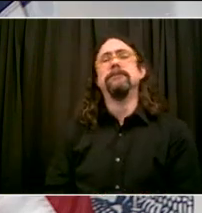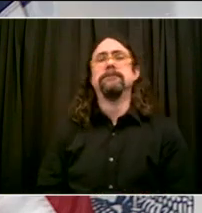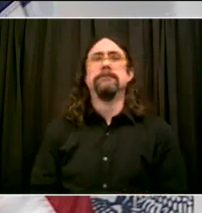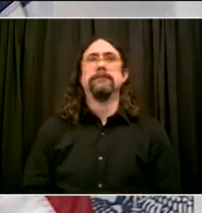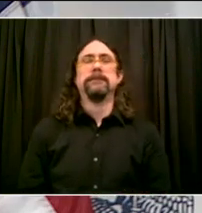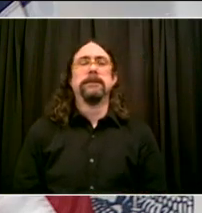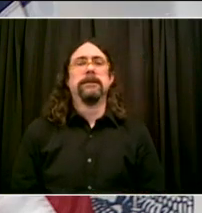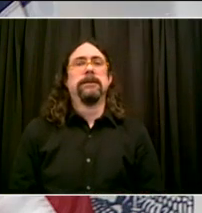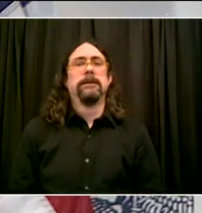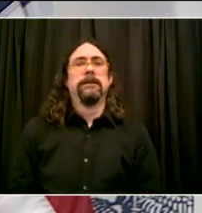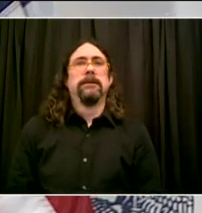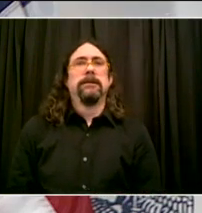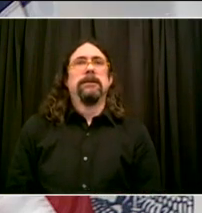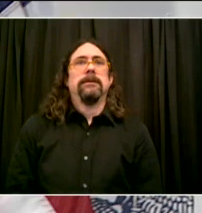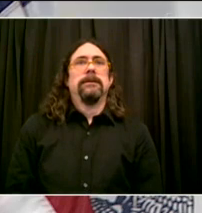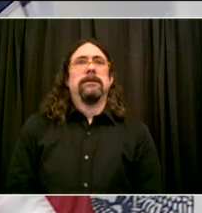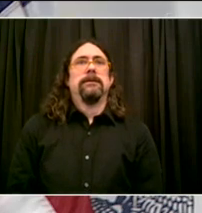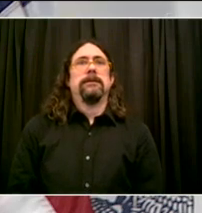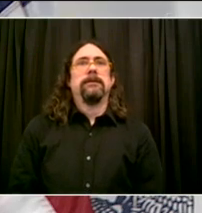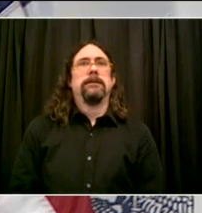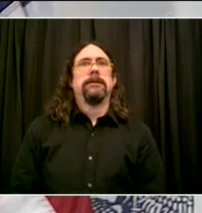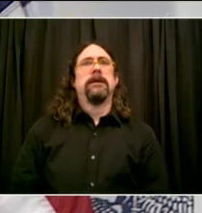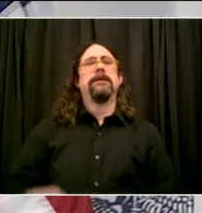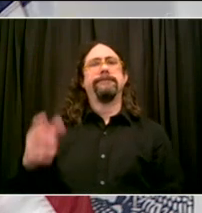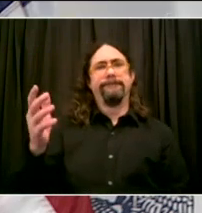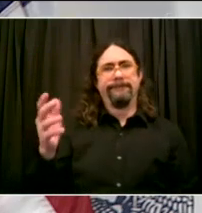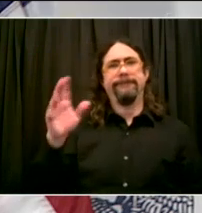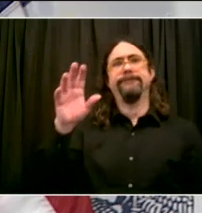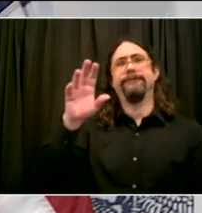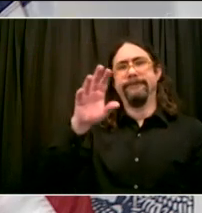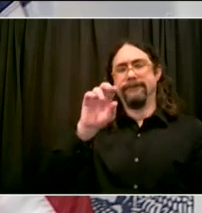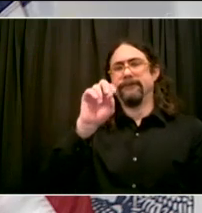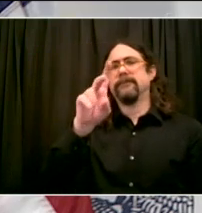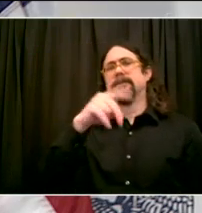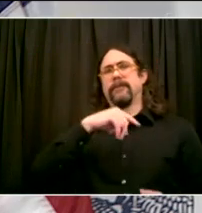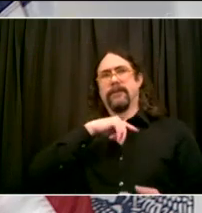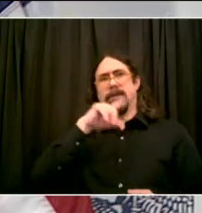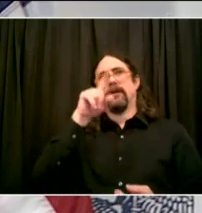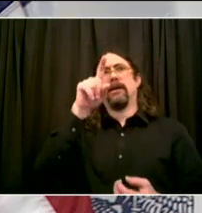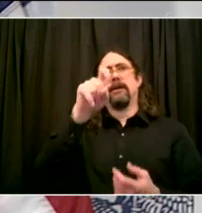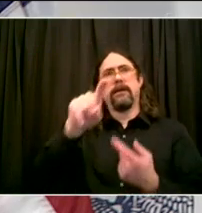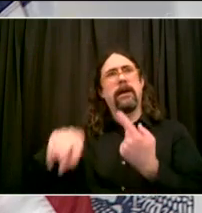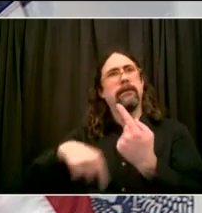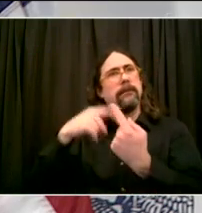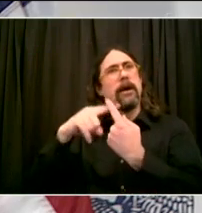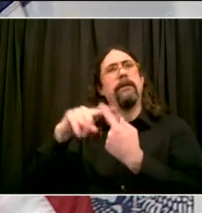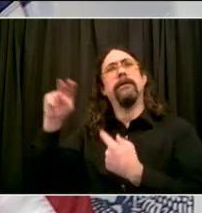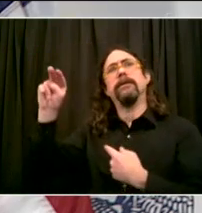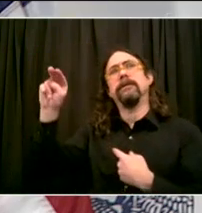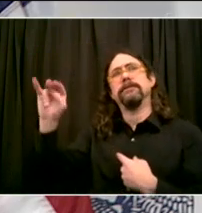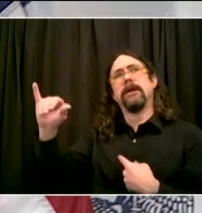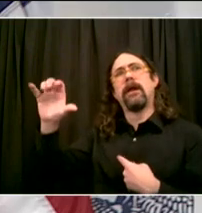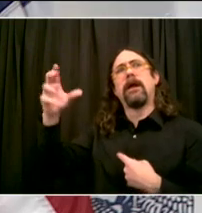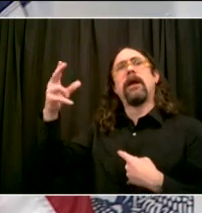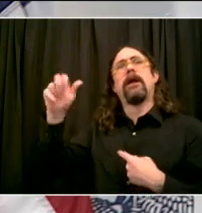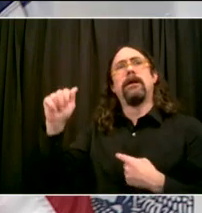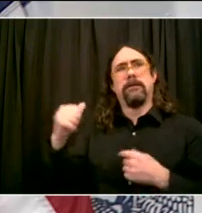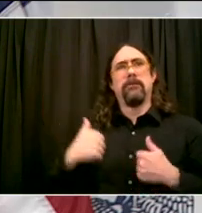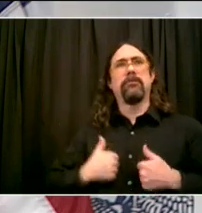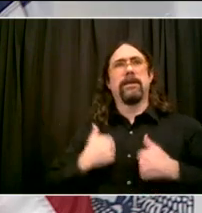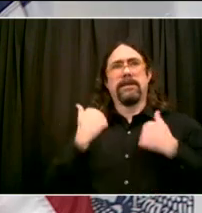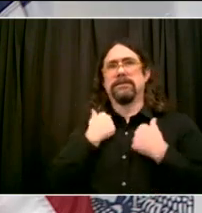sent out from starting tomorrow to also look at those issues as well with the snow piling up on the roofs? It's a